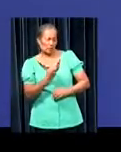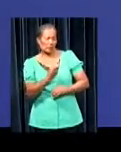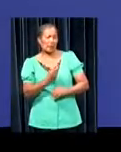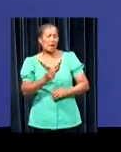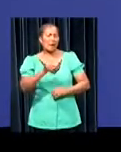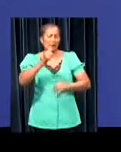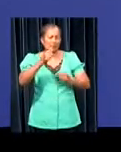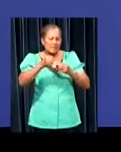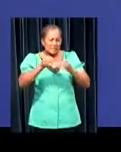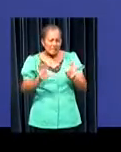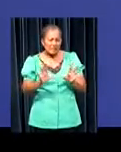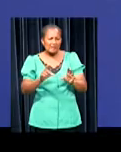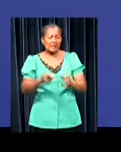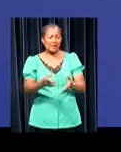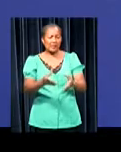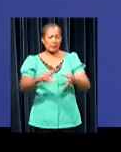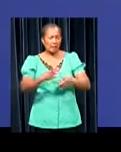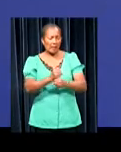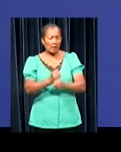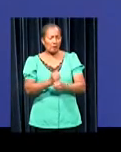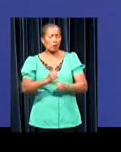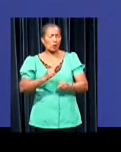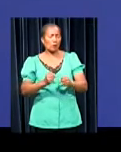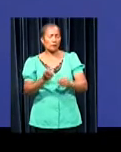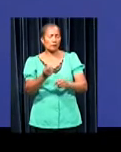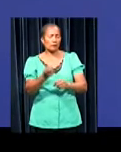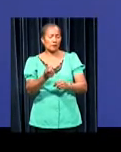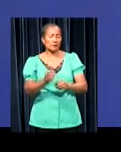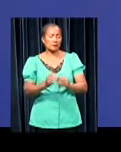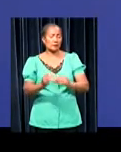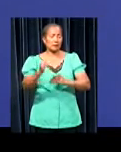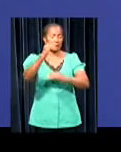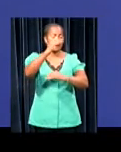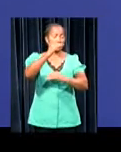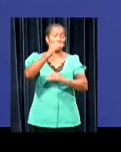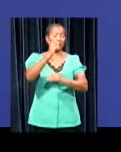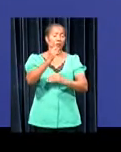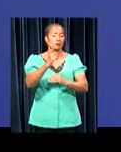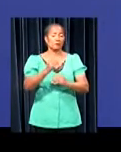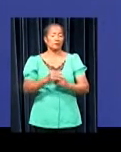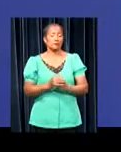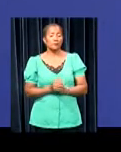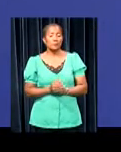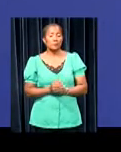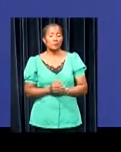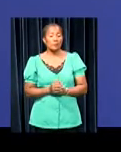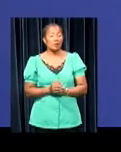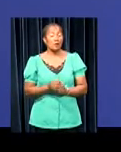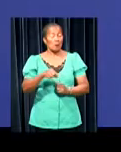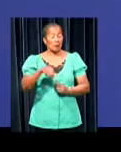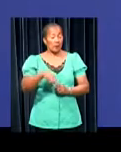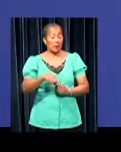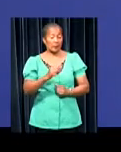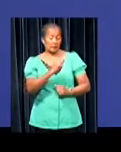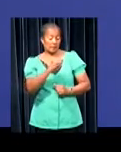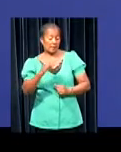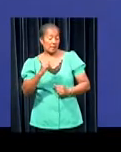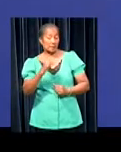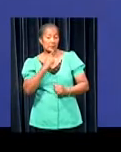to help improve the financial position of Suriname. Gersi will be assisted by